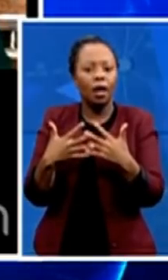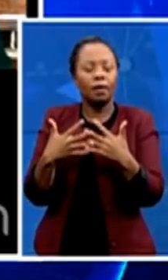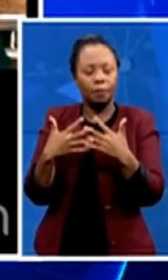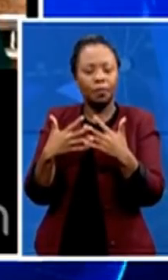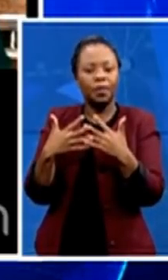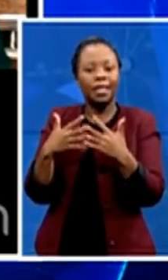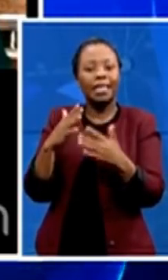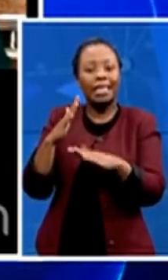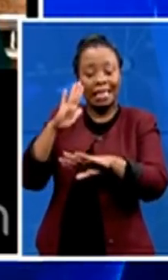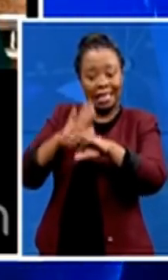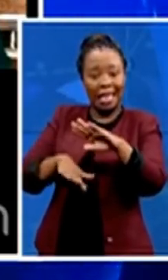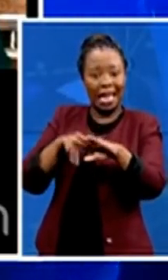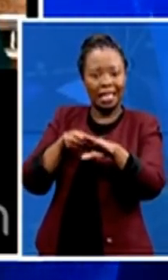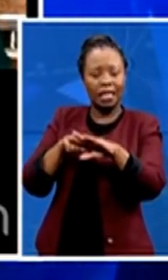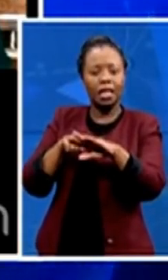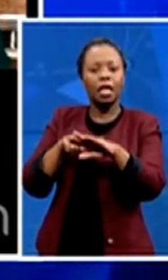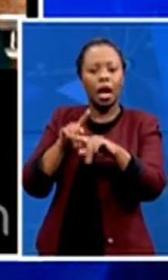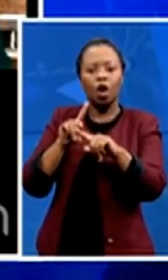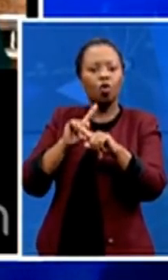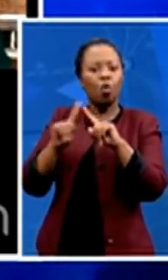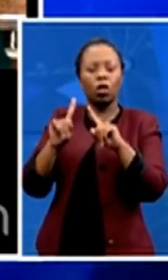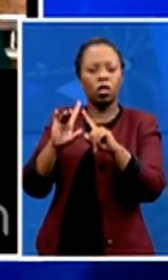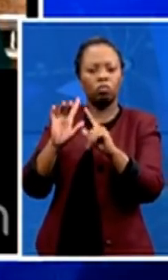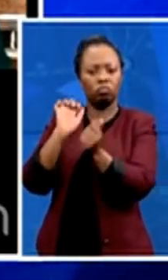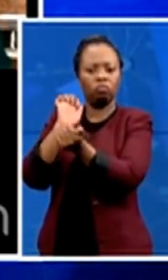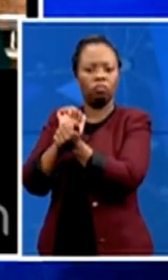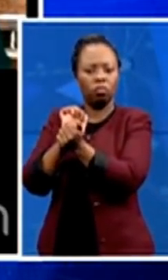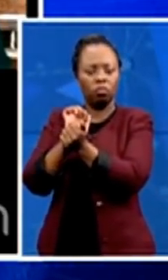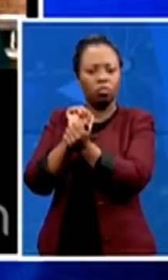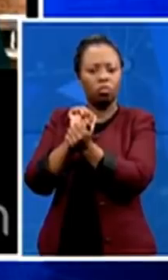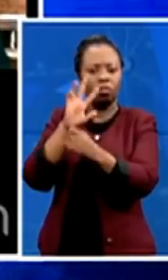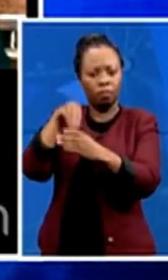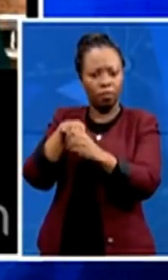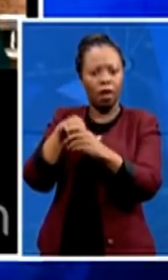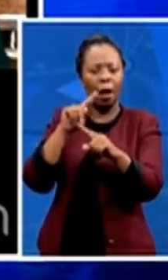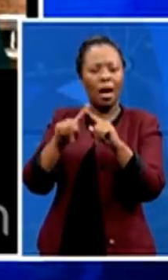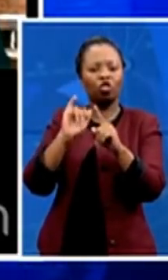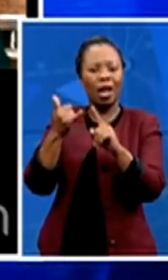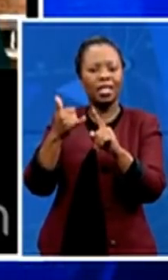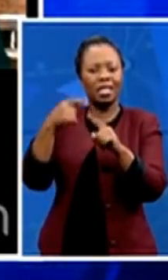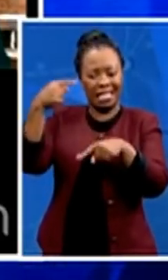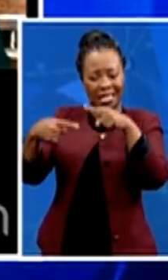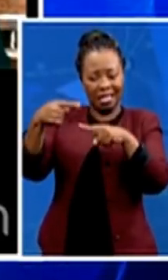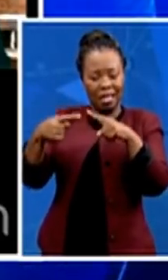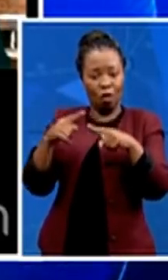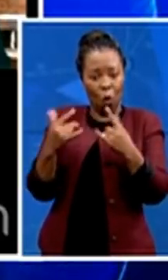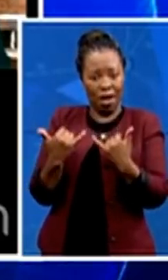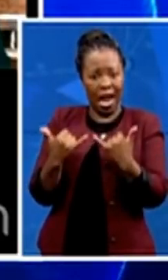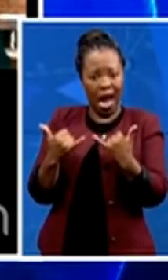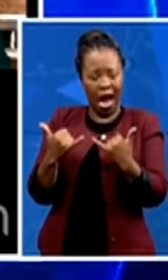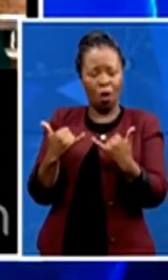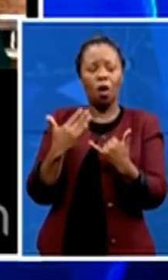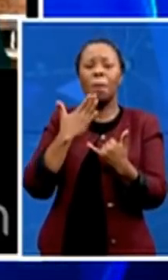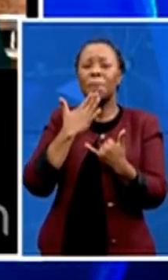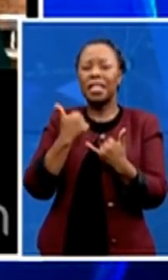prepared to say, for the sake of argument for now, let's not dissect this thing between